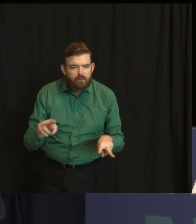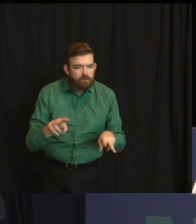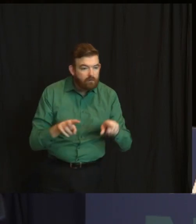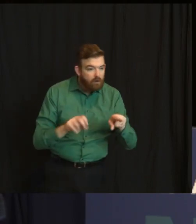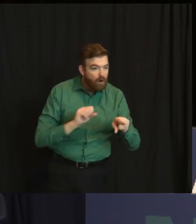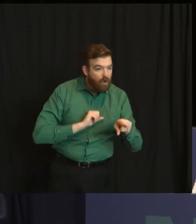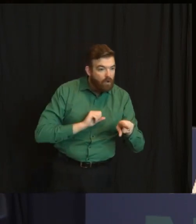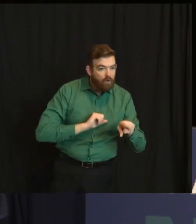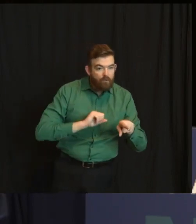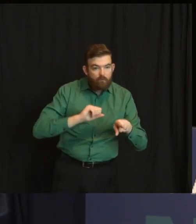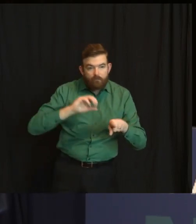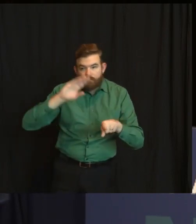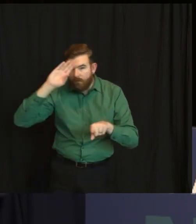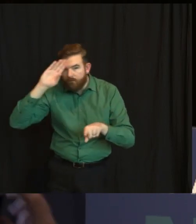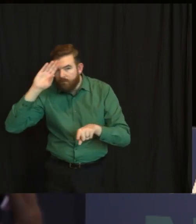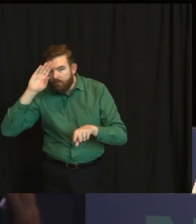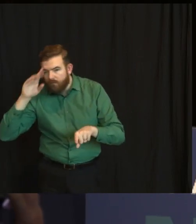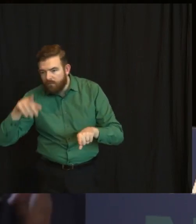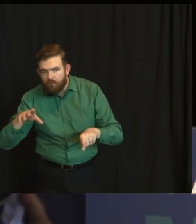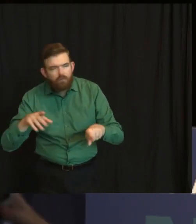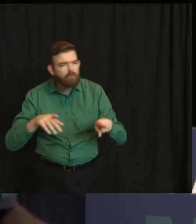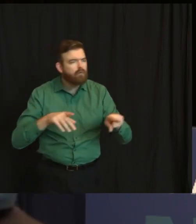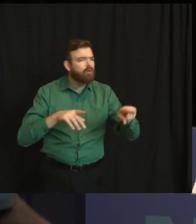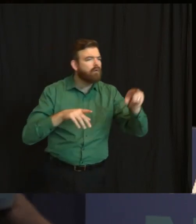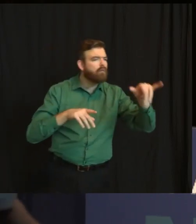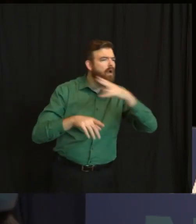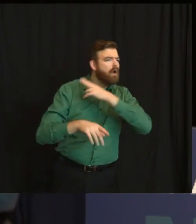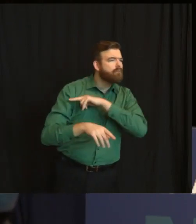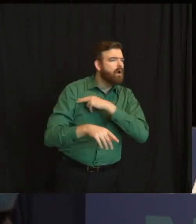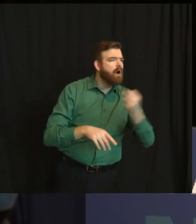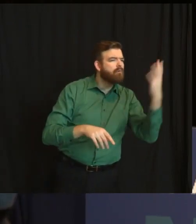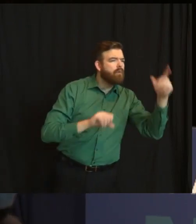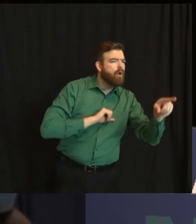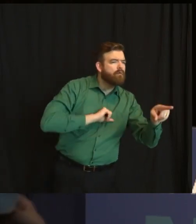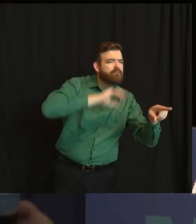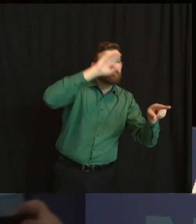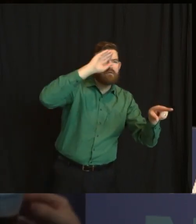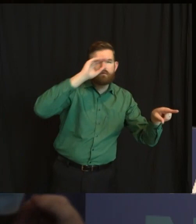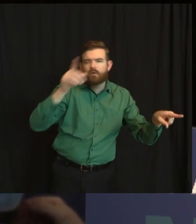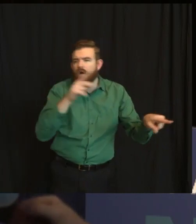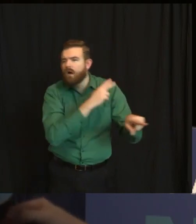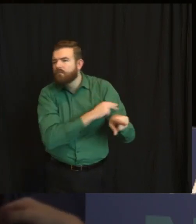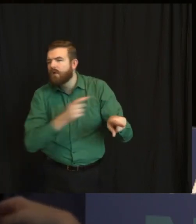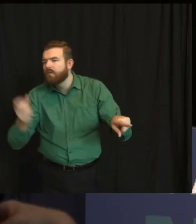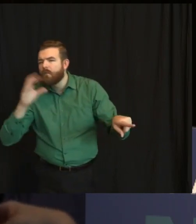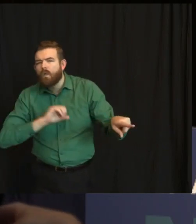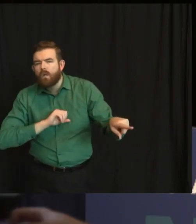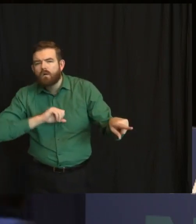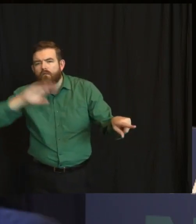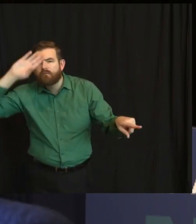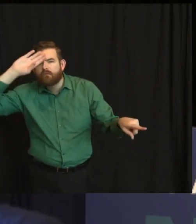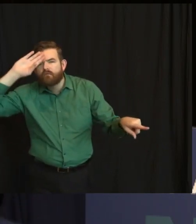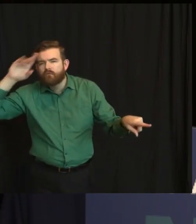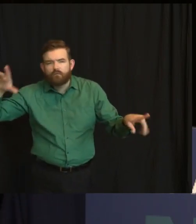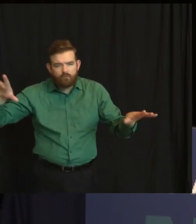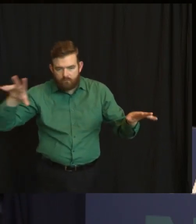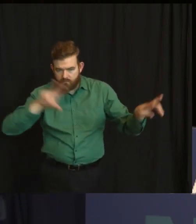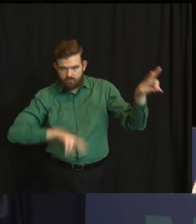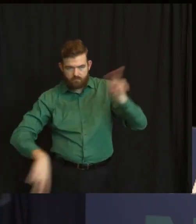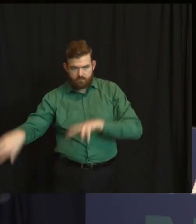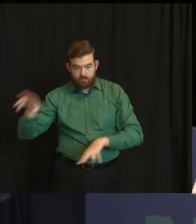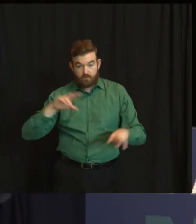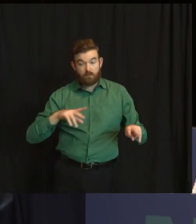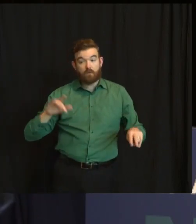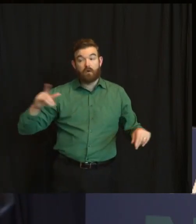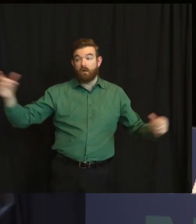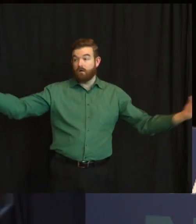many patients are presenting to the emergency departments across New Jersey every day for COVID-related symptoms. And it's not perfect because it doesn't catch everybody